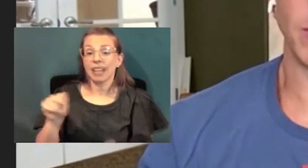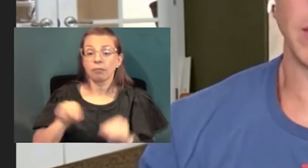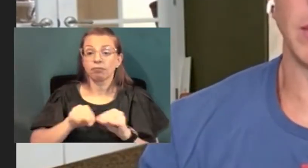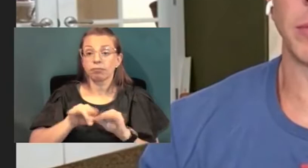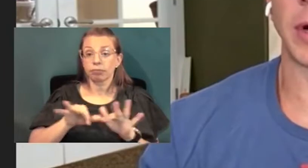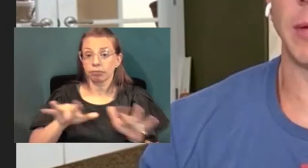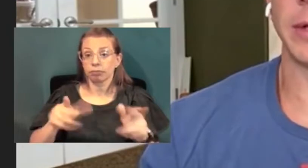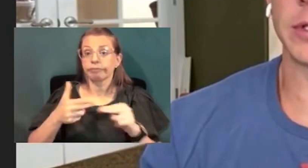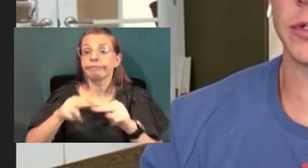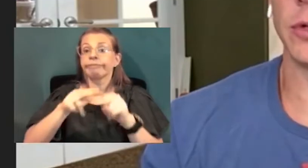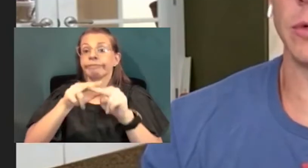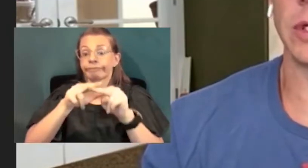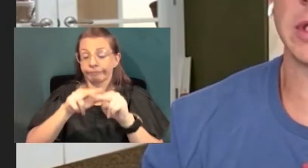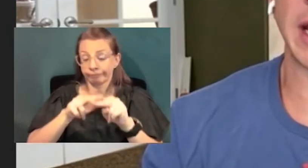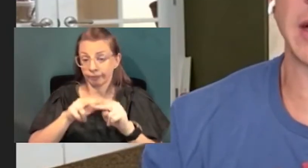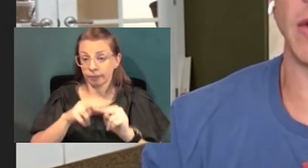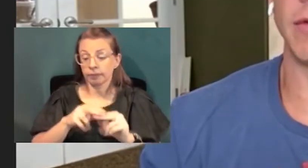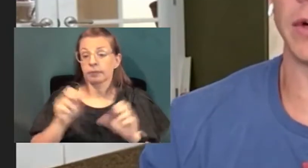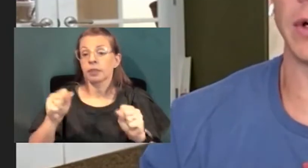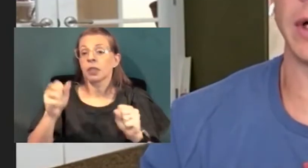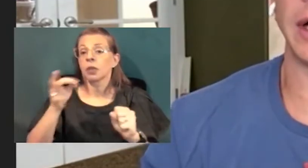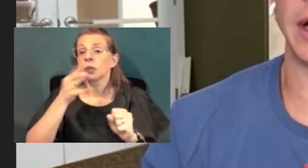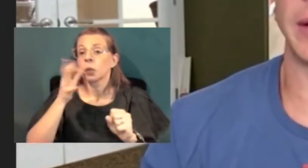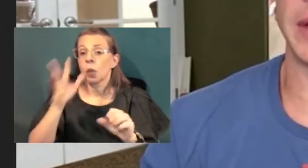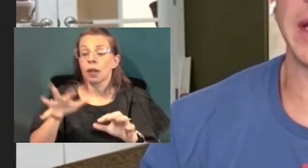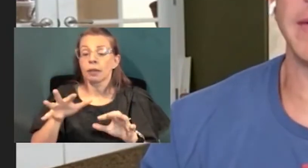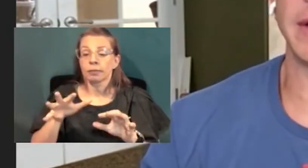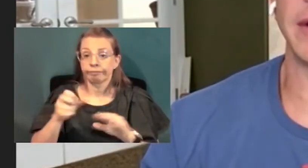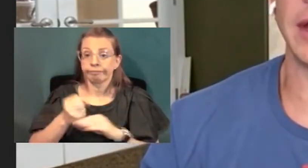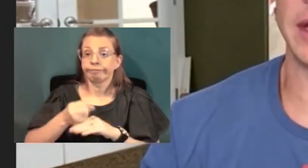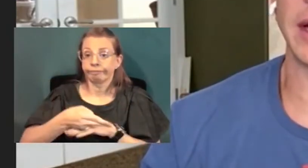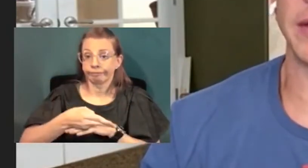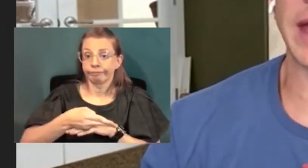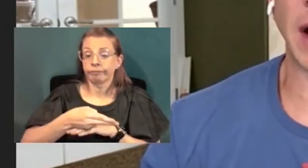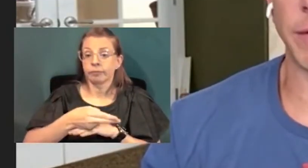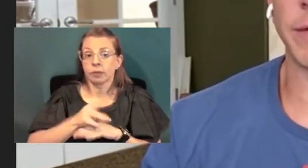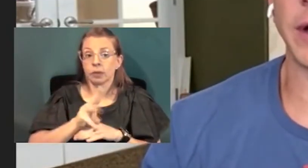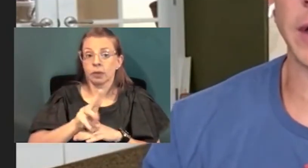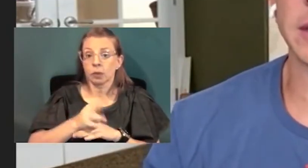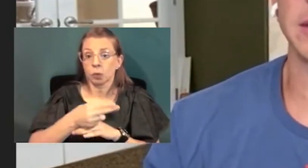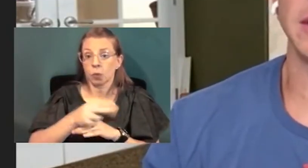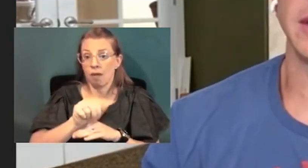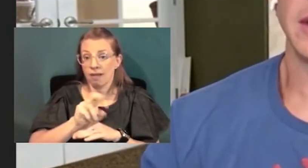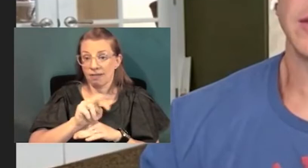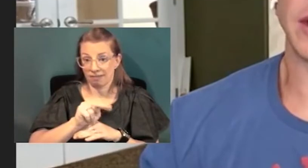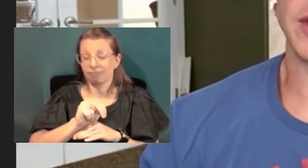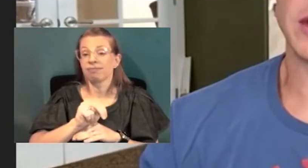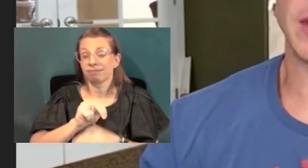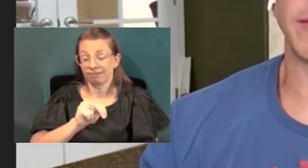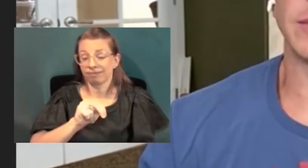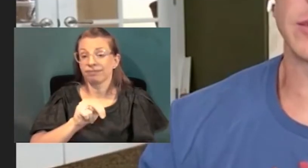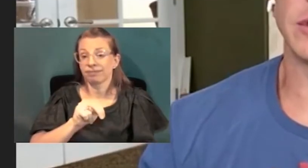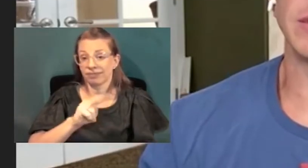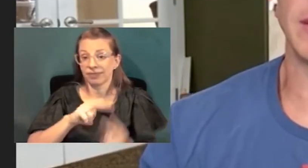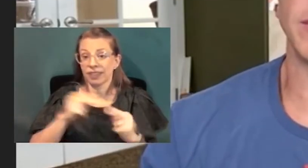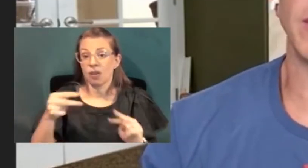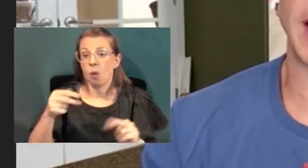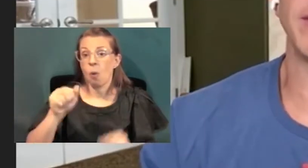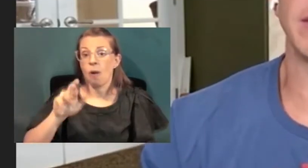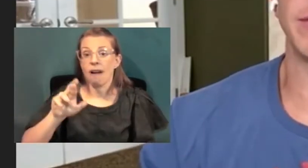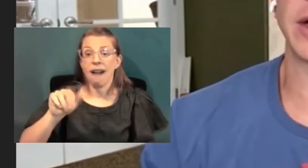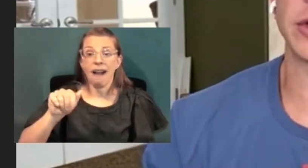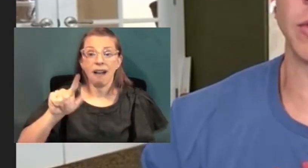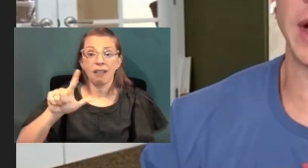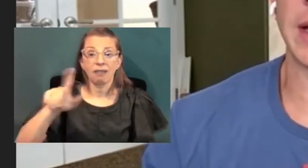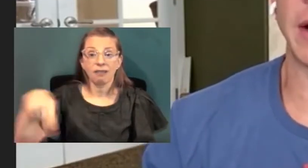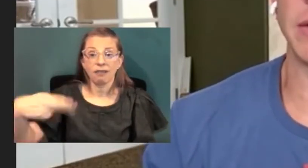It will probably soon take over even the Alpha variant. So I think you have to assume that if you have